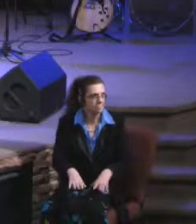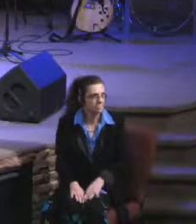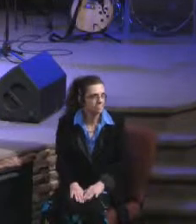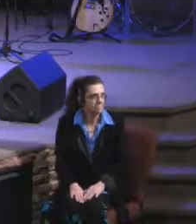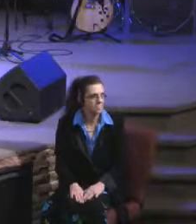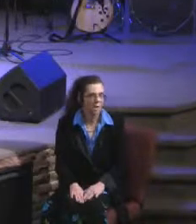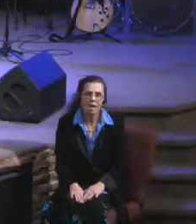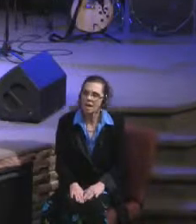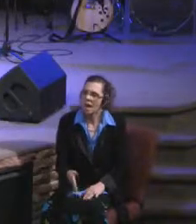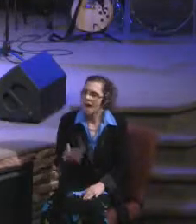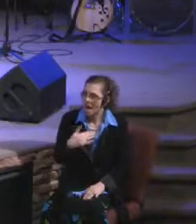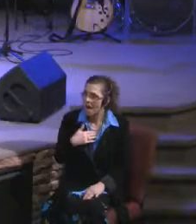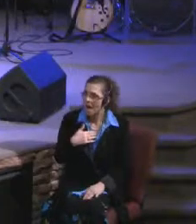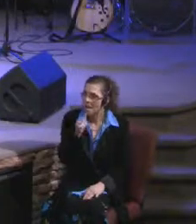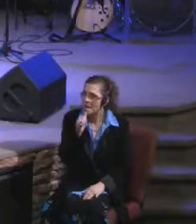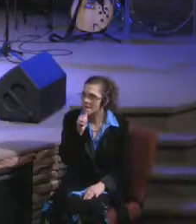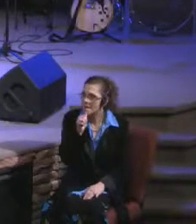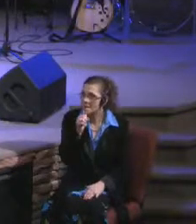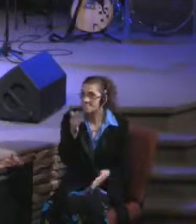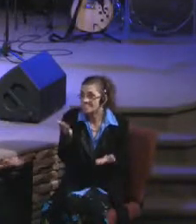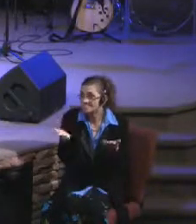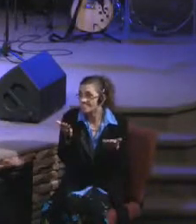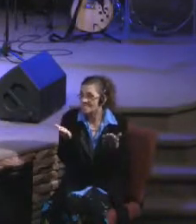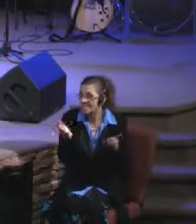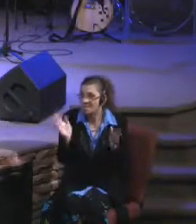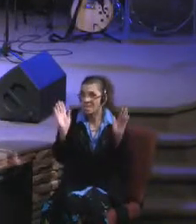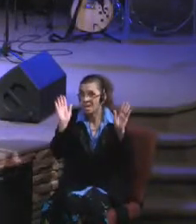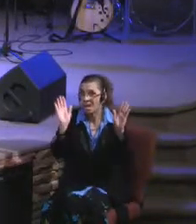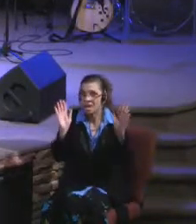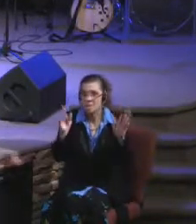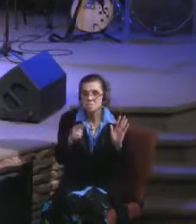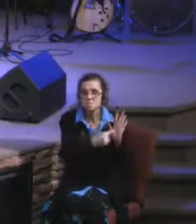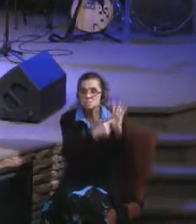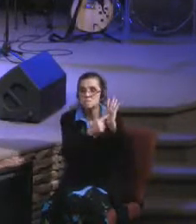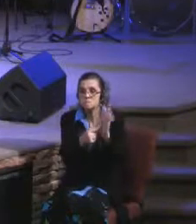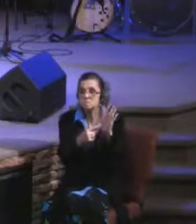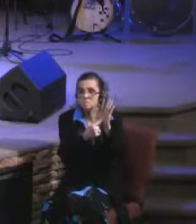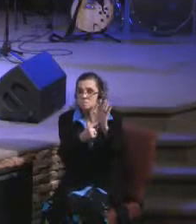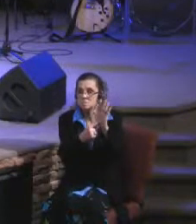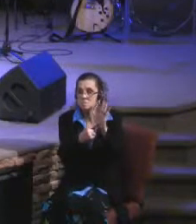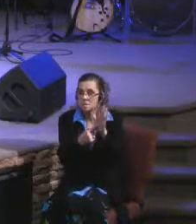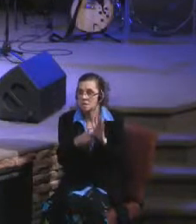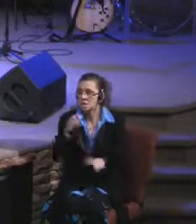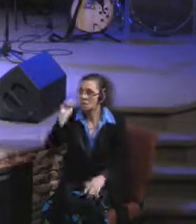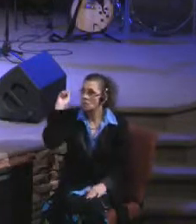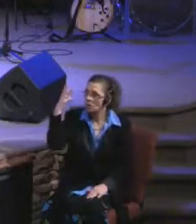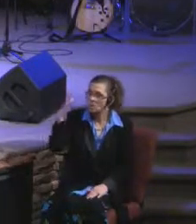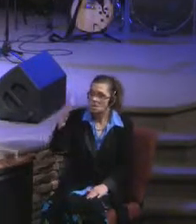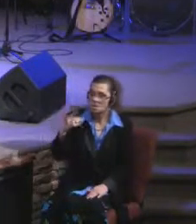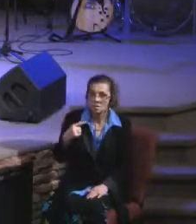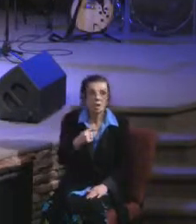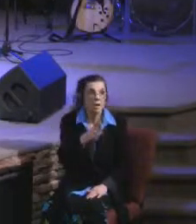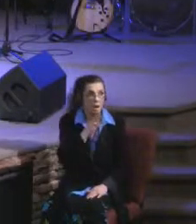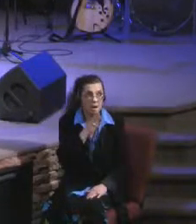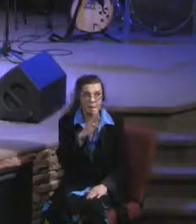And while I am probably one of the greatest advocates of grace you will ever be